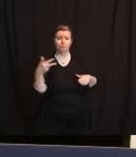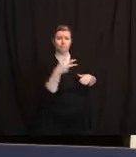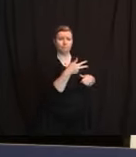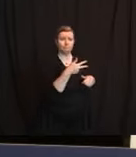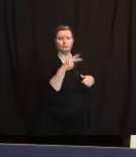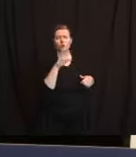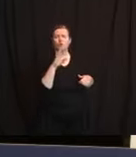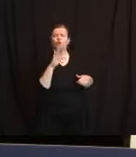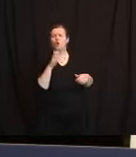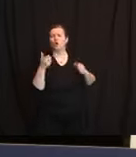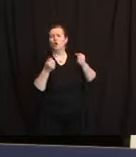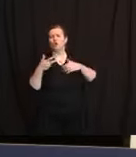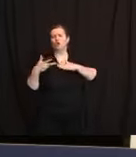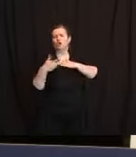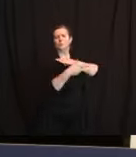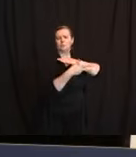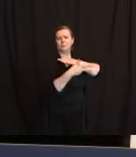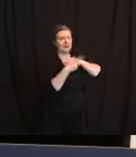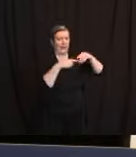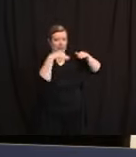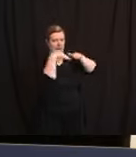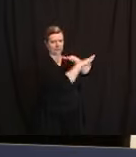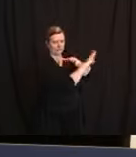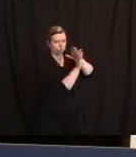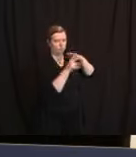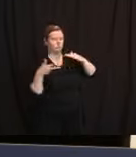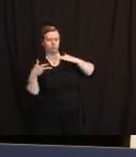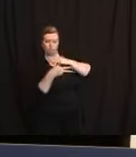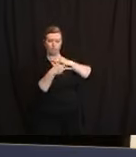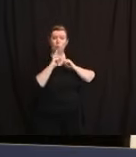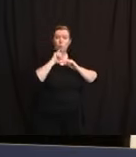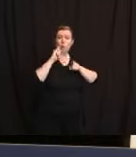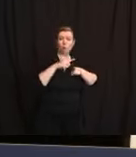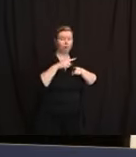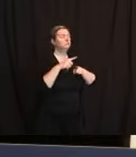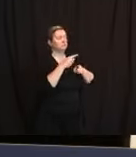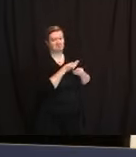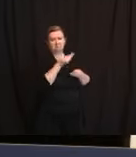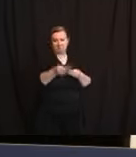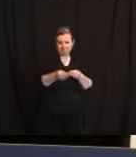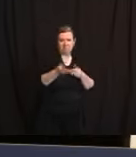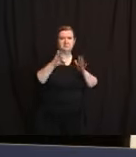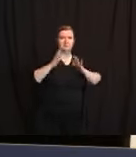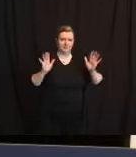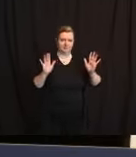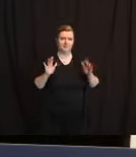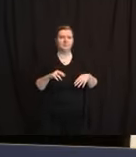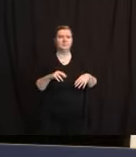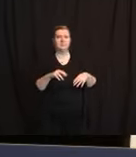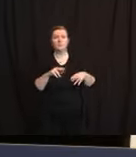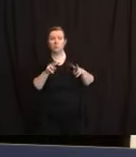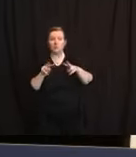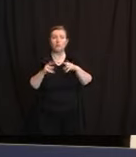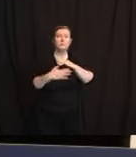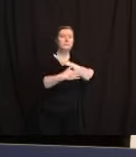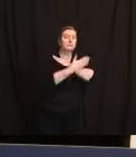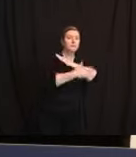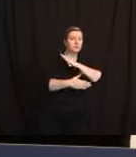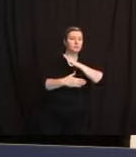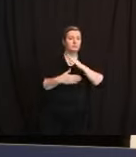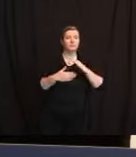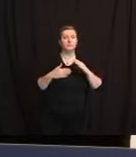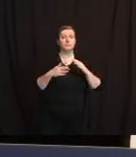business. And we will continue to move forward, and we will watch capacity management, and we will move forward together.